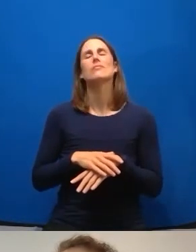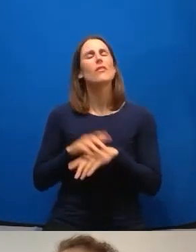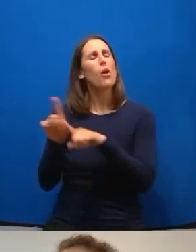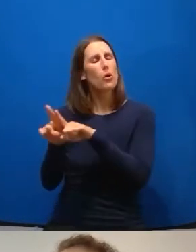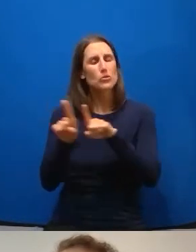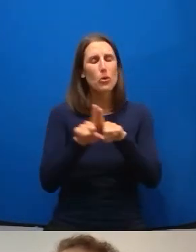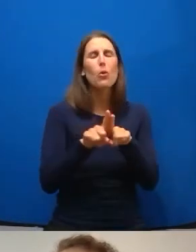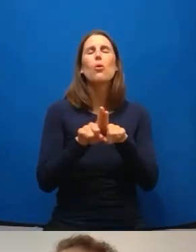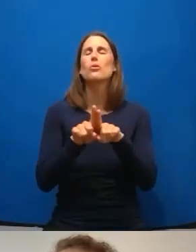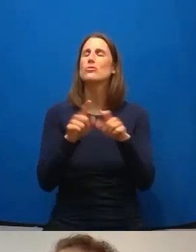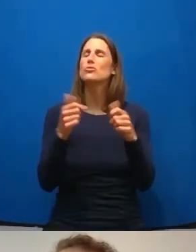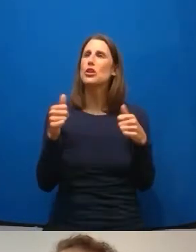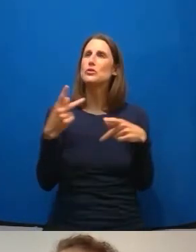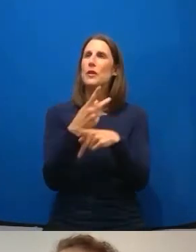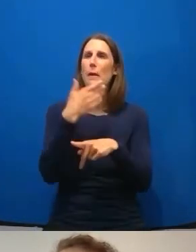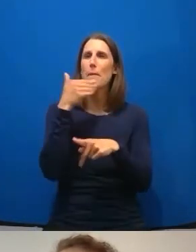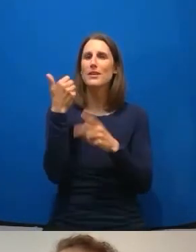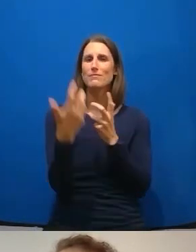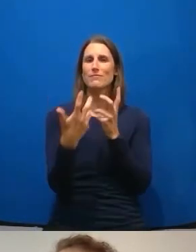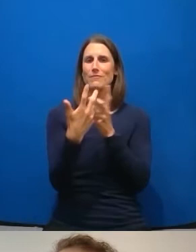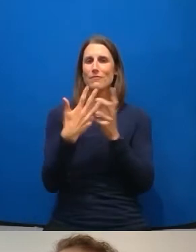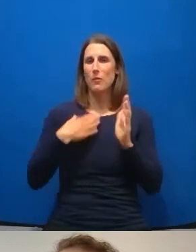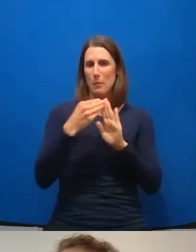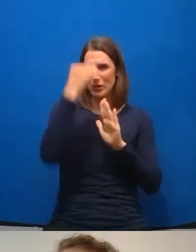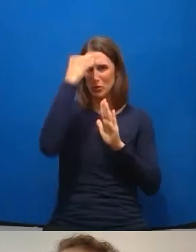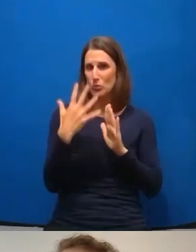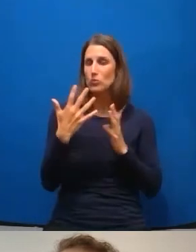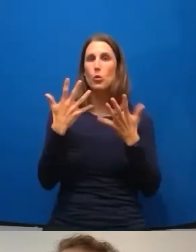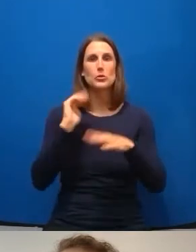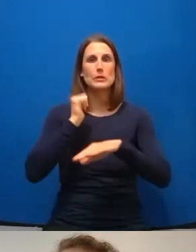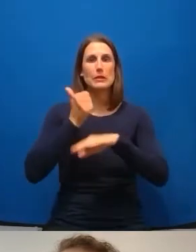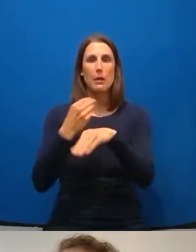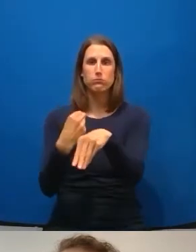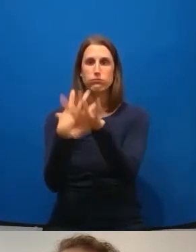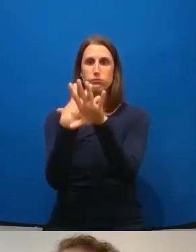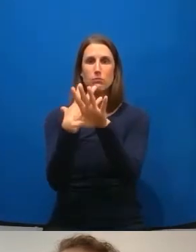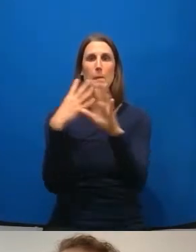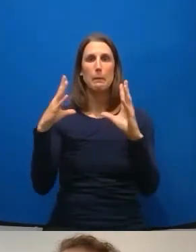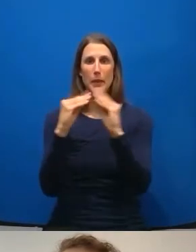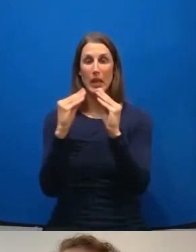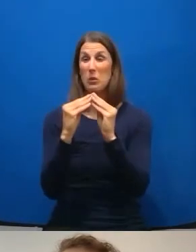people, and navigating things like